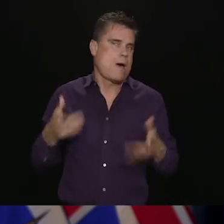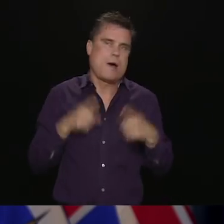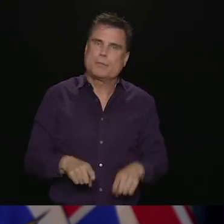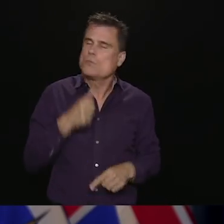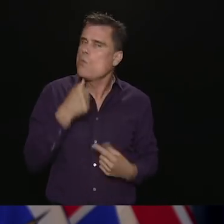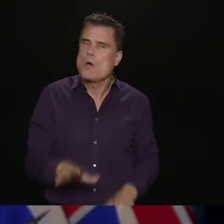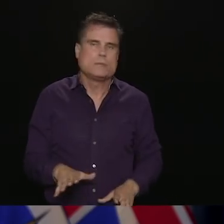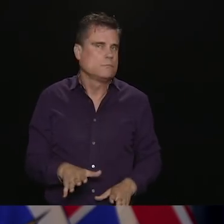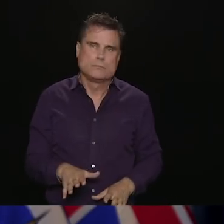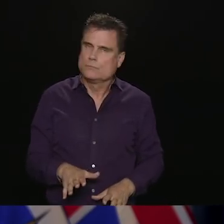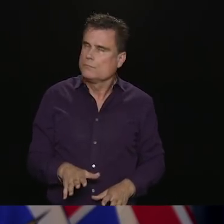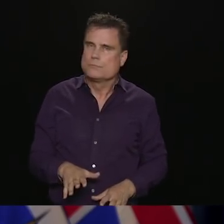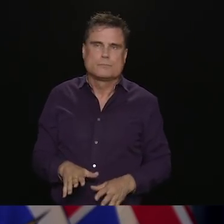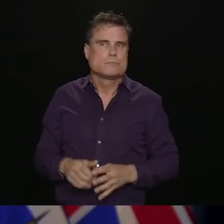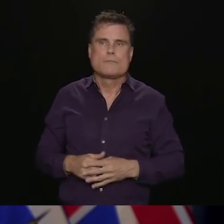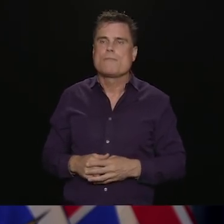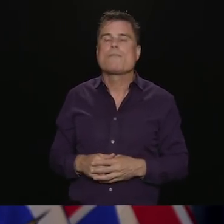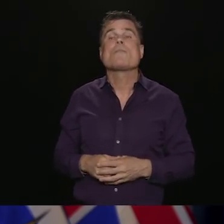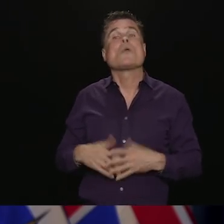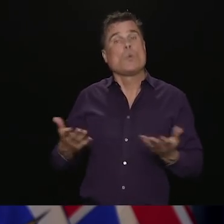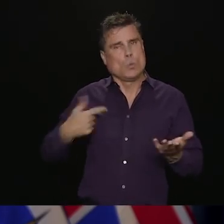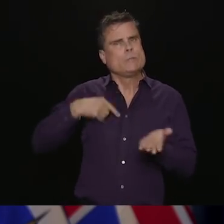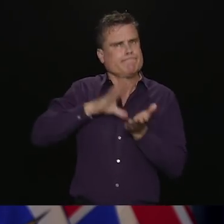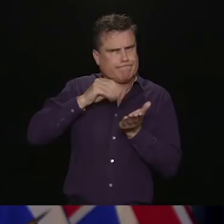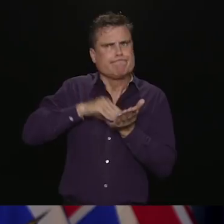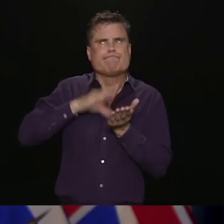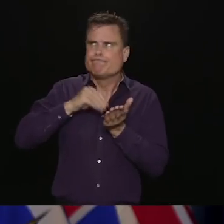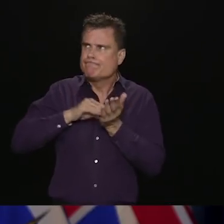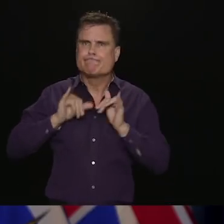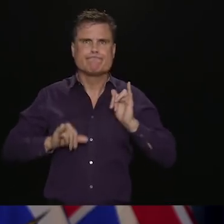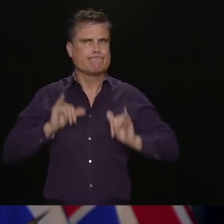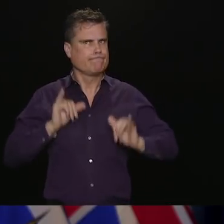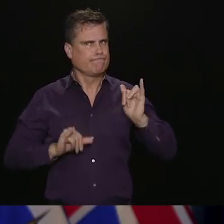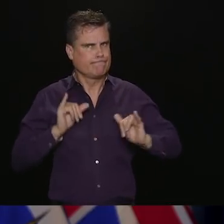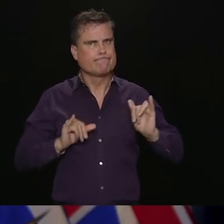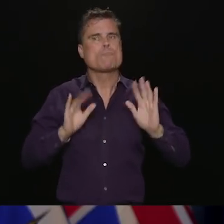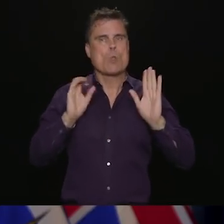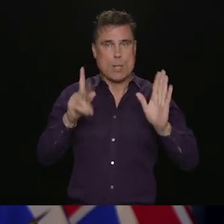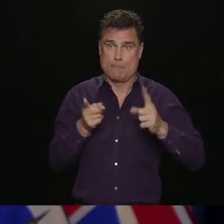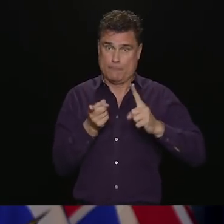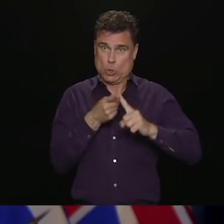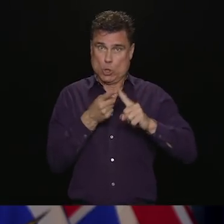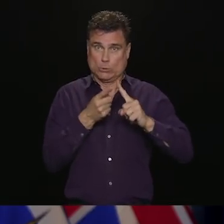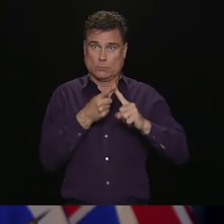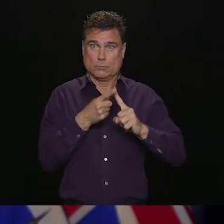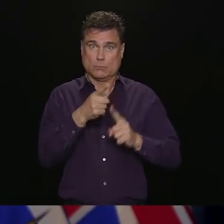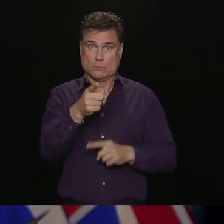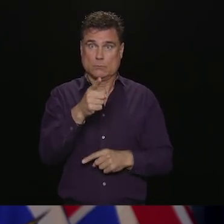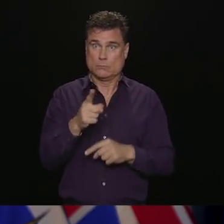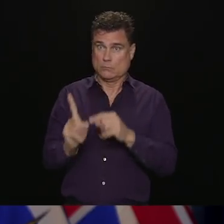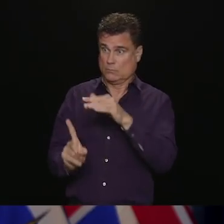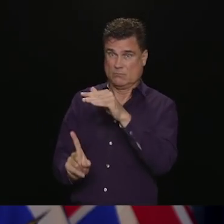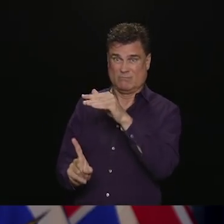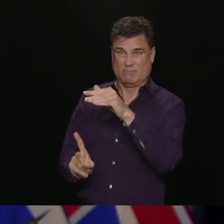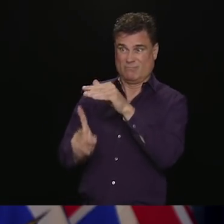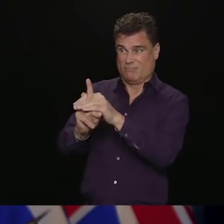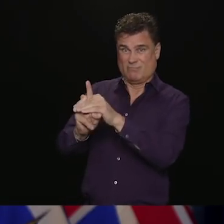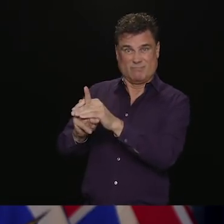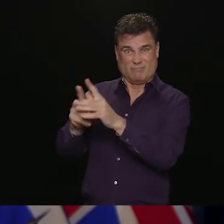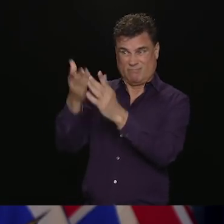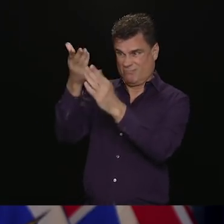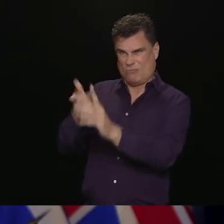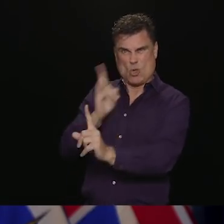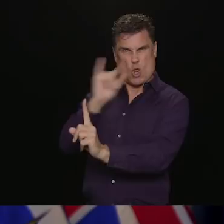have are ones that we know now. Rapid testing for anyone with symptoms so we can quickly contain every single case in the province